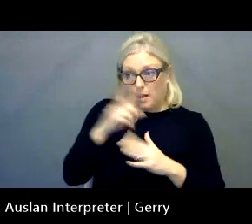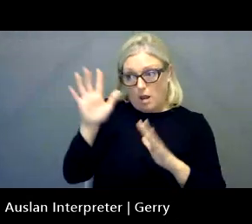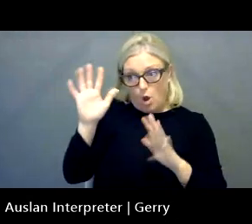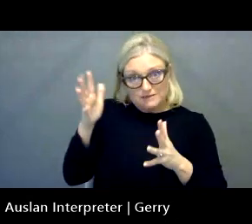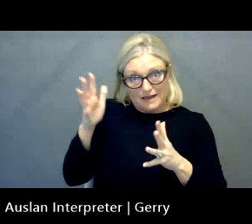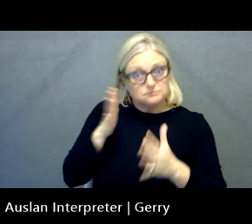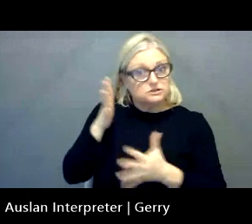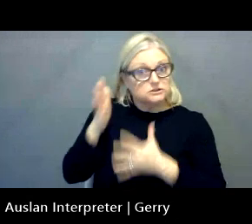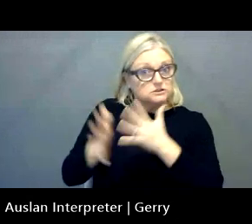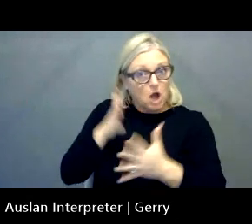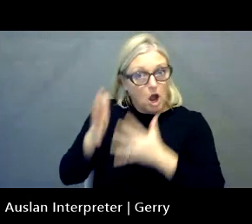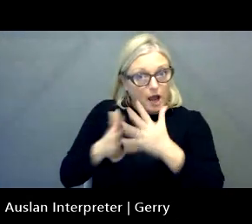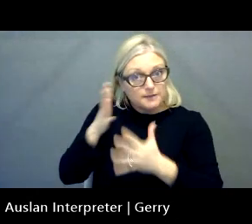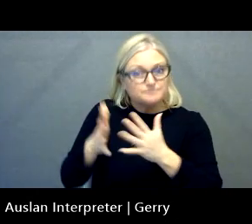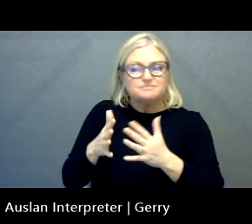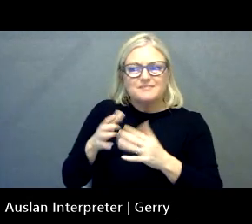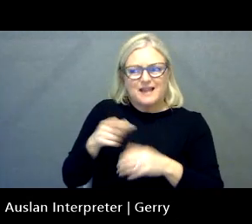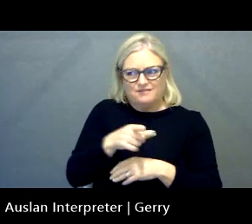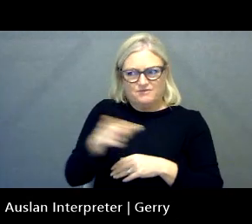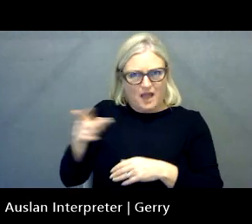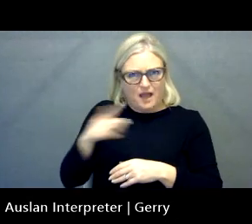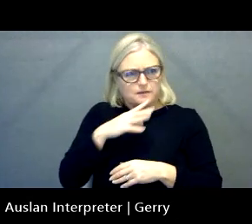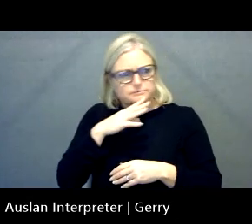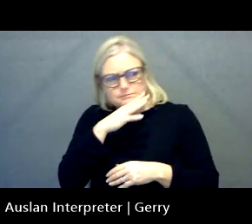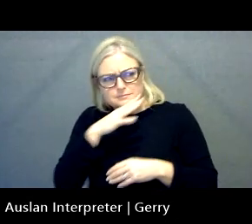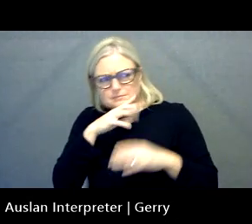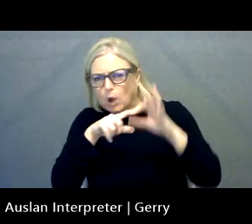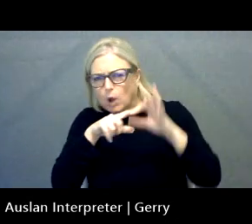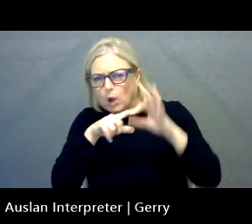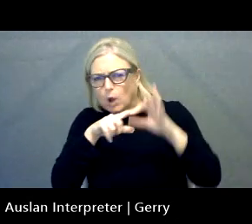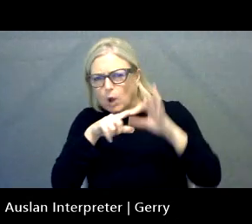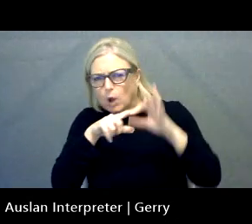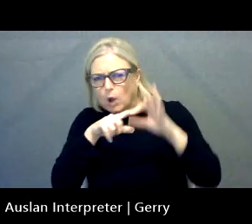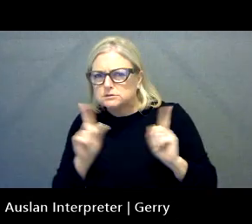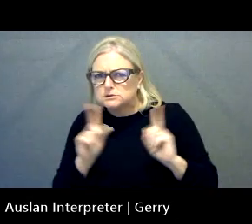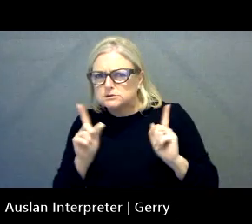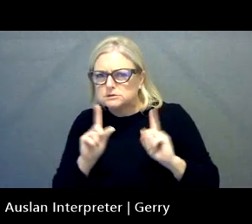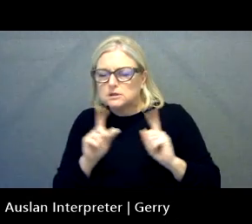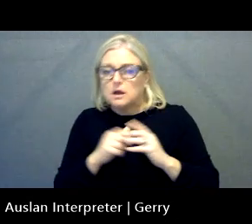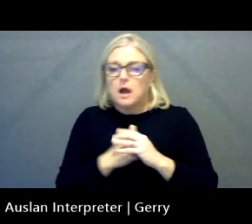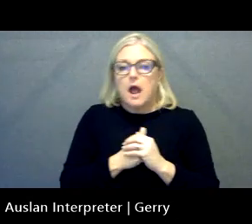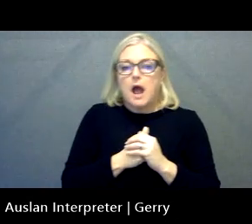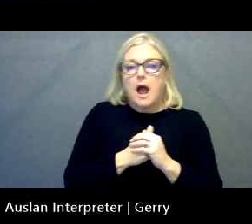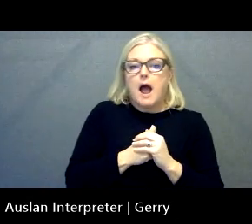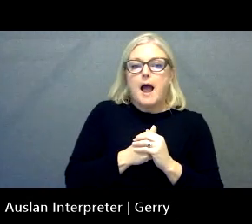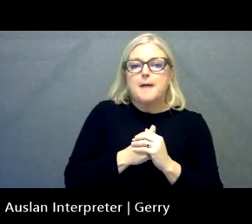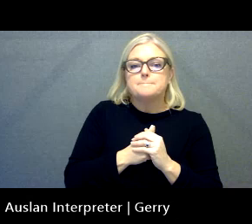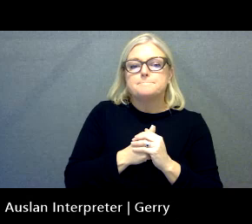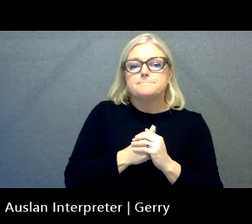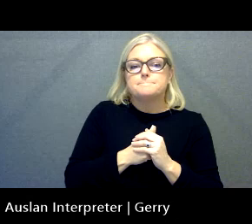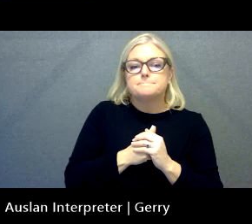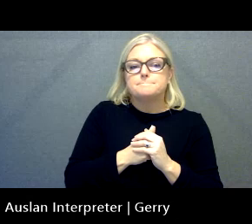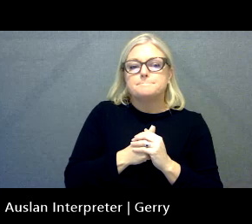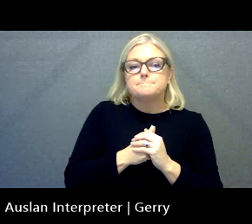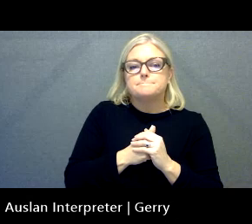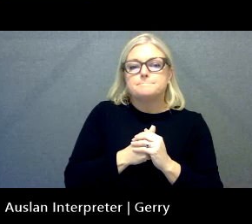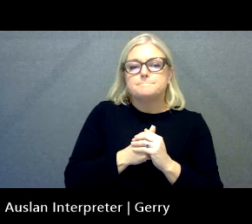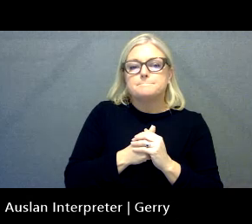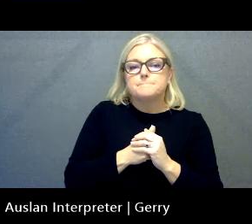to understand the survey questions and they were asking for assistance with that, they didn't have somebody who they wanted to have